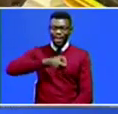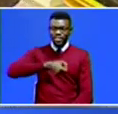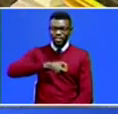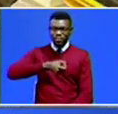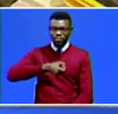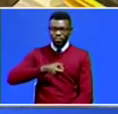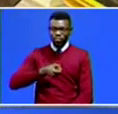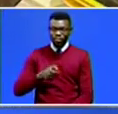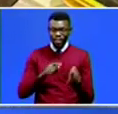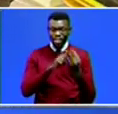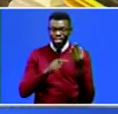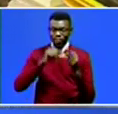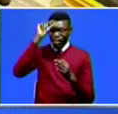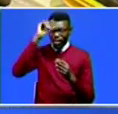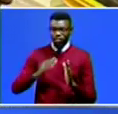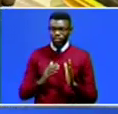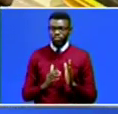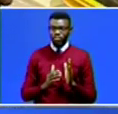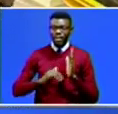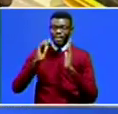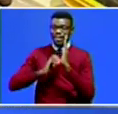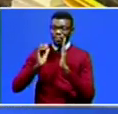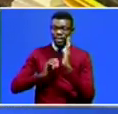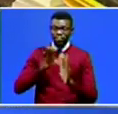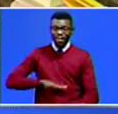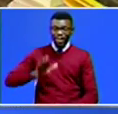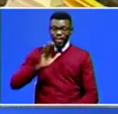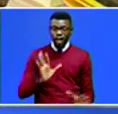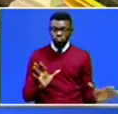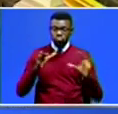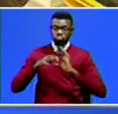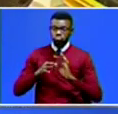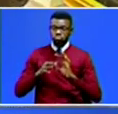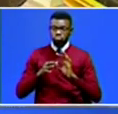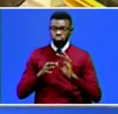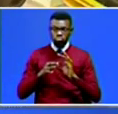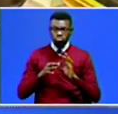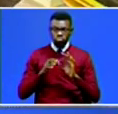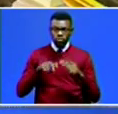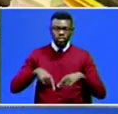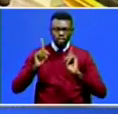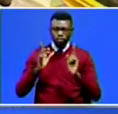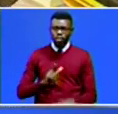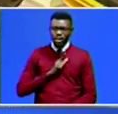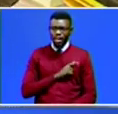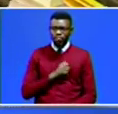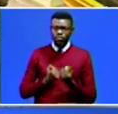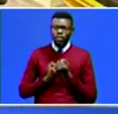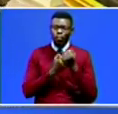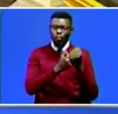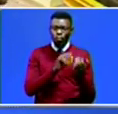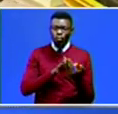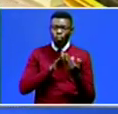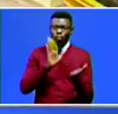three governors from that the entire of Kamba region coming on board and joining hands. They are likely to have more support because they have grassroots